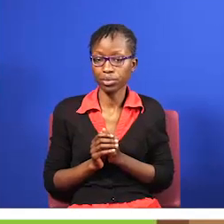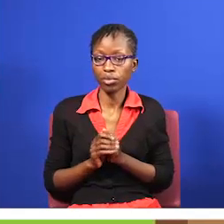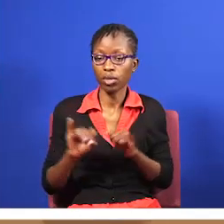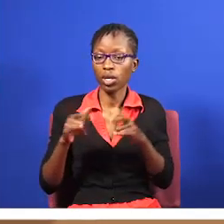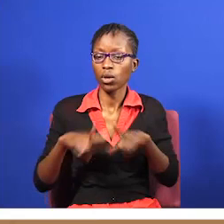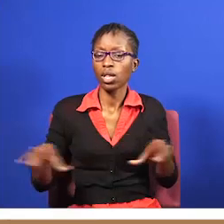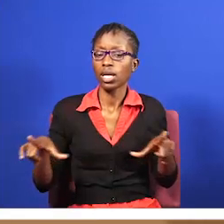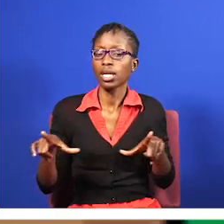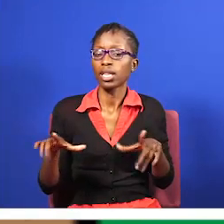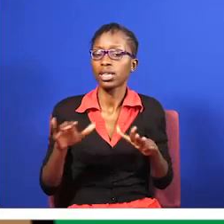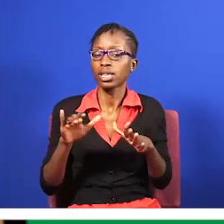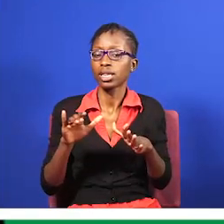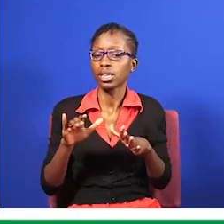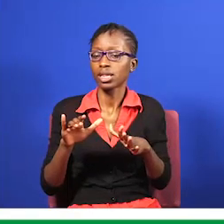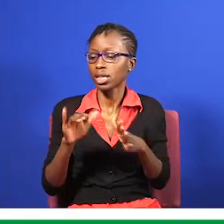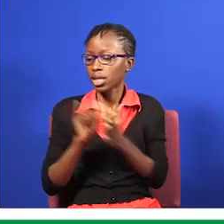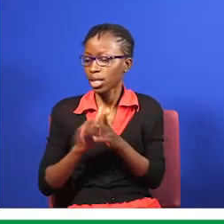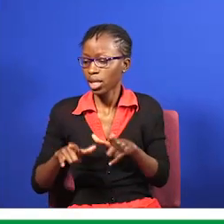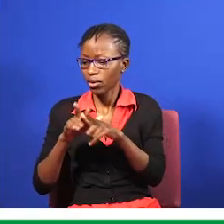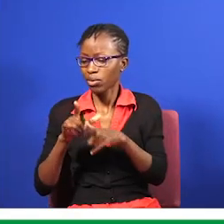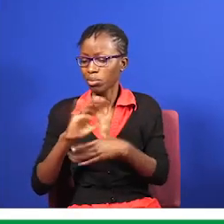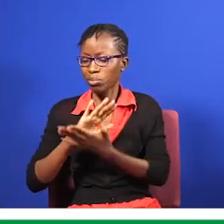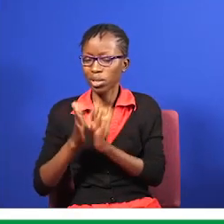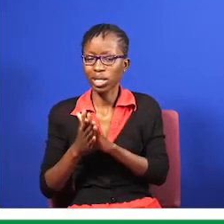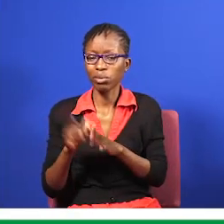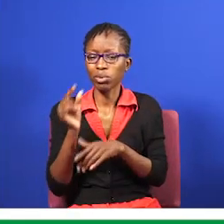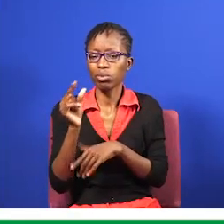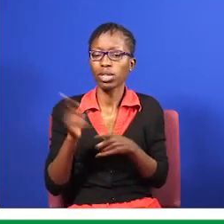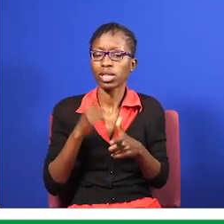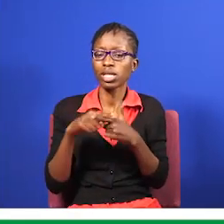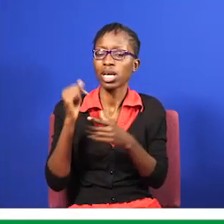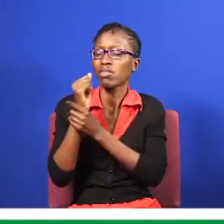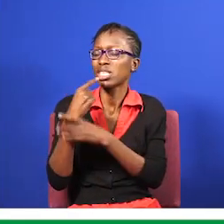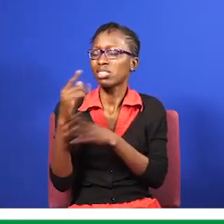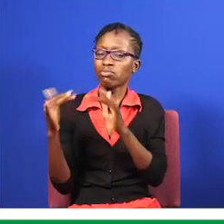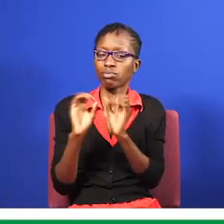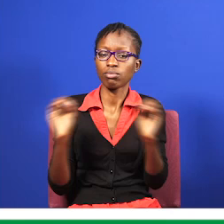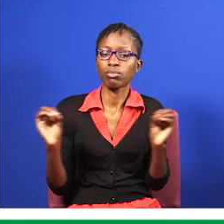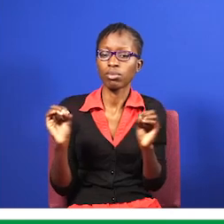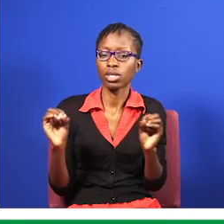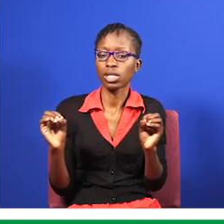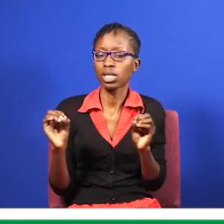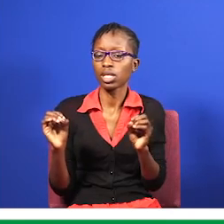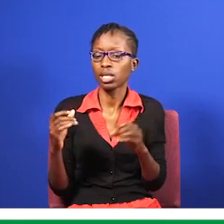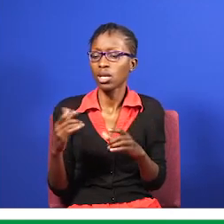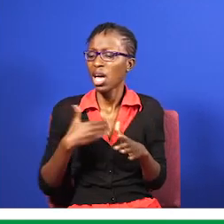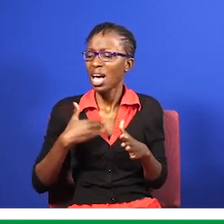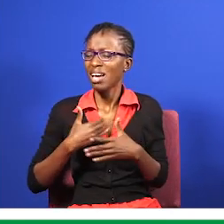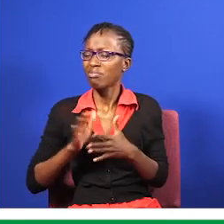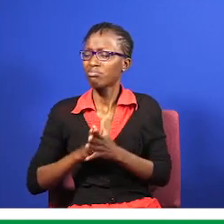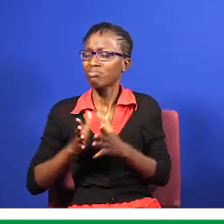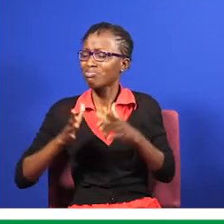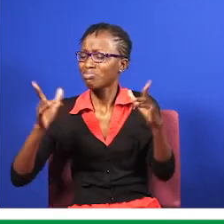The new land that they made home was crowded. Abram said to Lot, "Let's not fight. Is the whole land not before us?